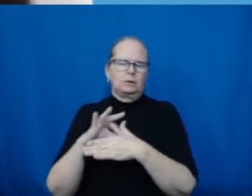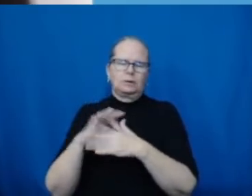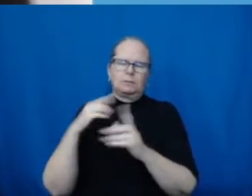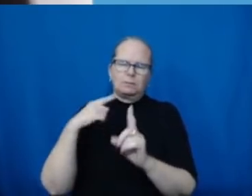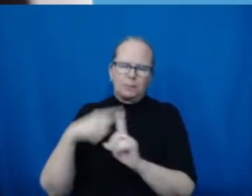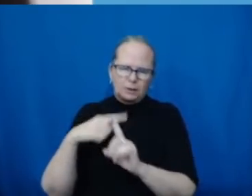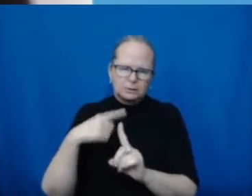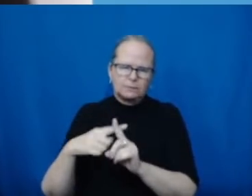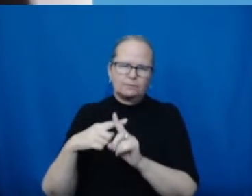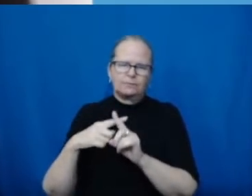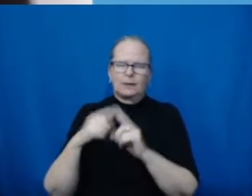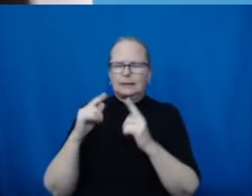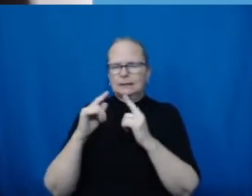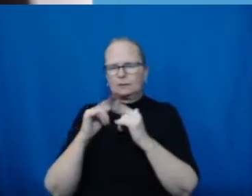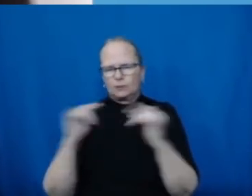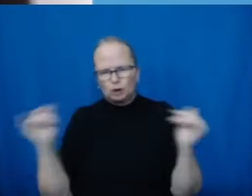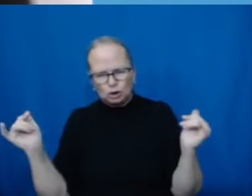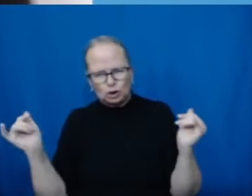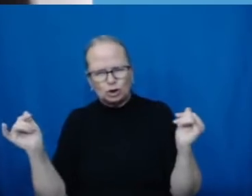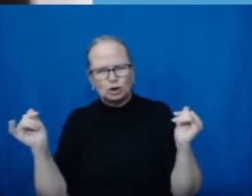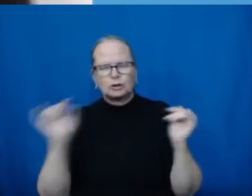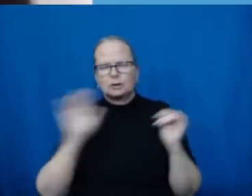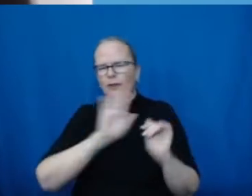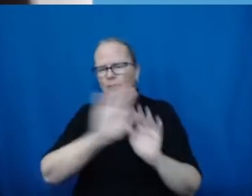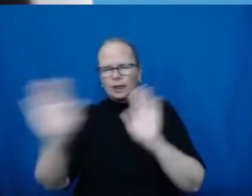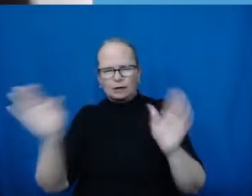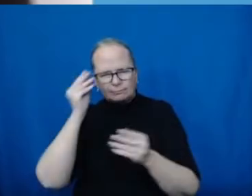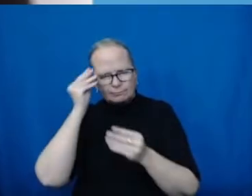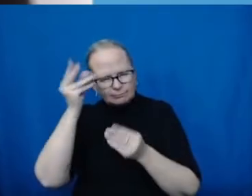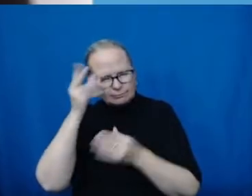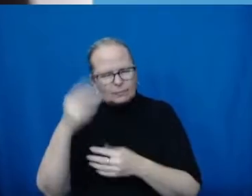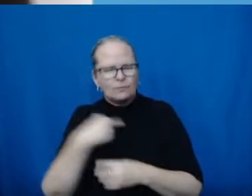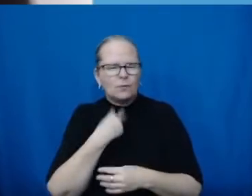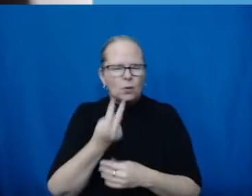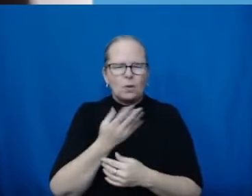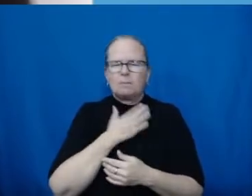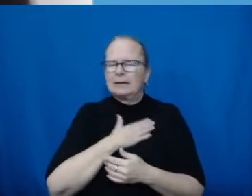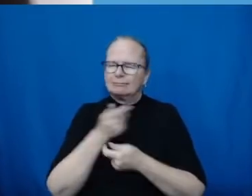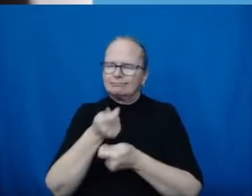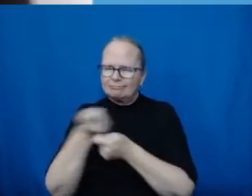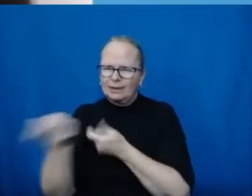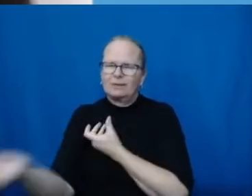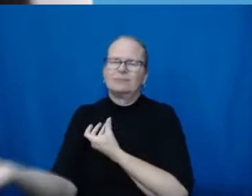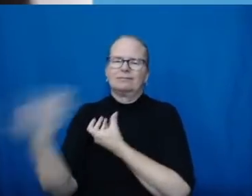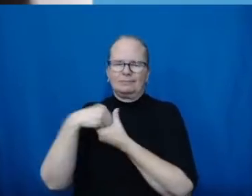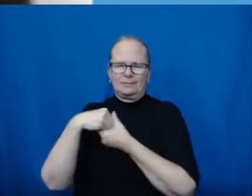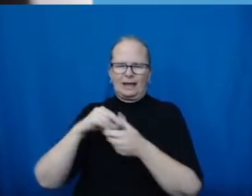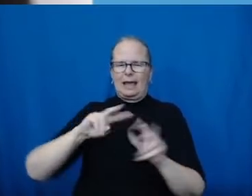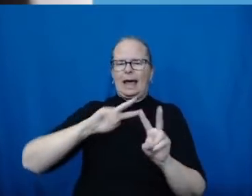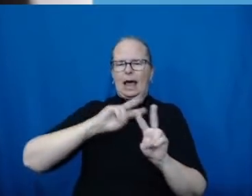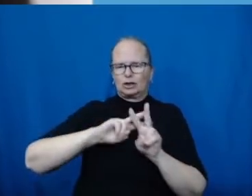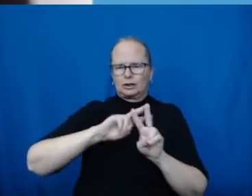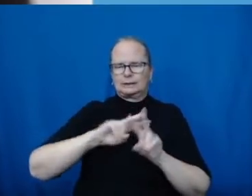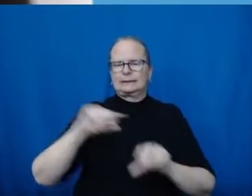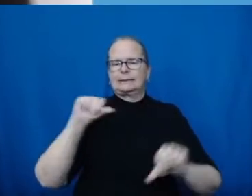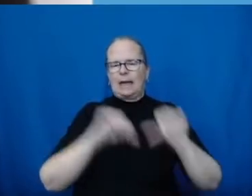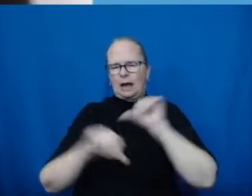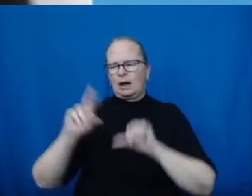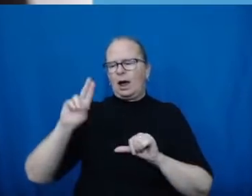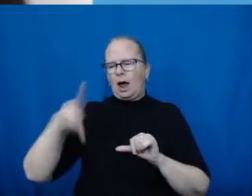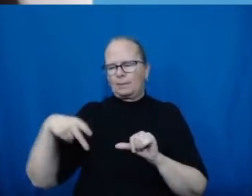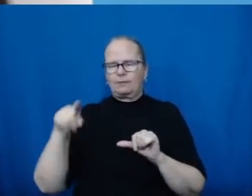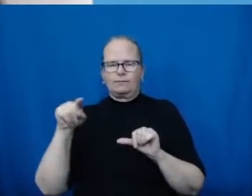communities. So please come be part of the Science Up First team. We try to make all of our strategies evidence-based. So not only is